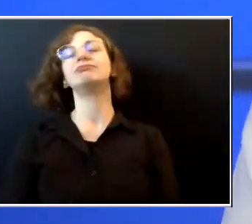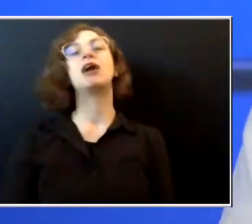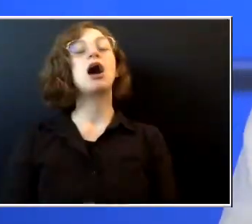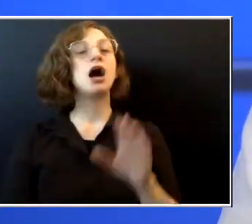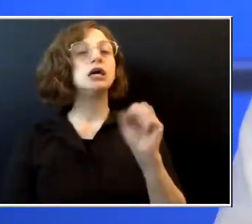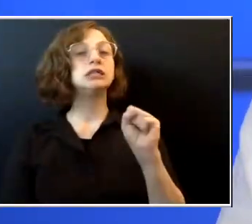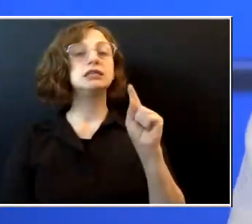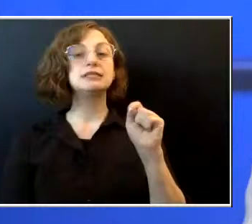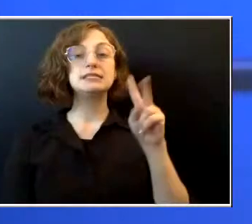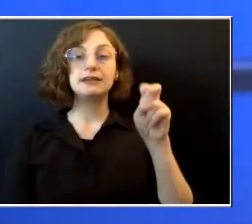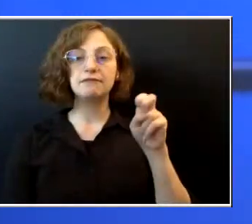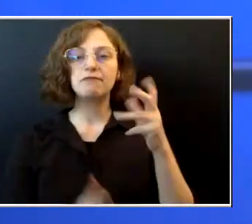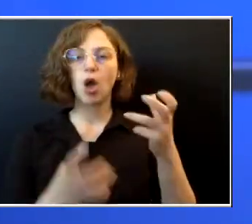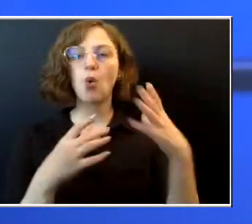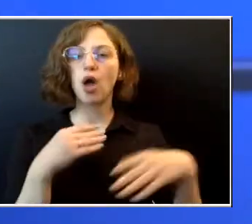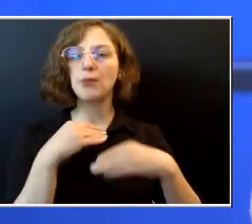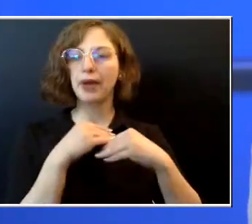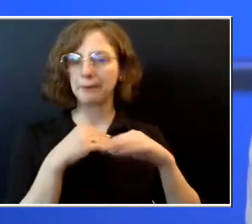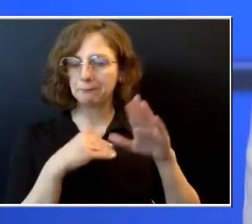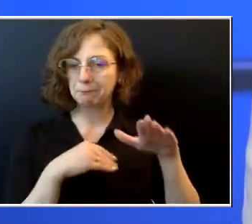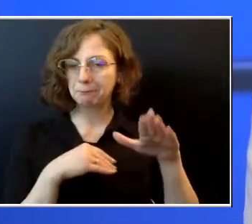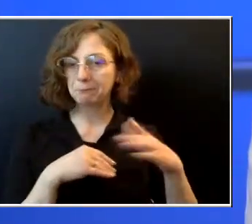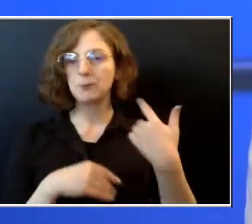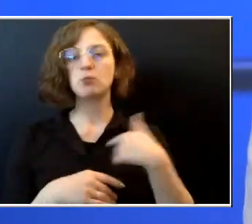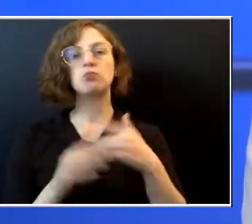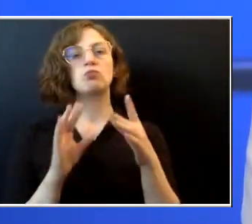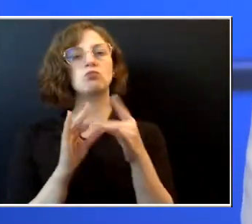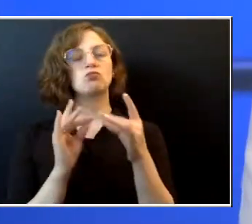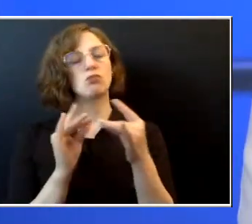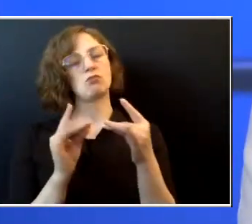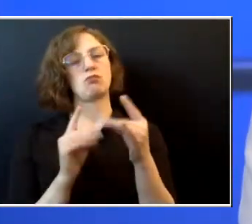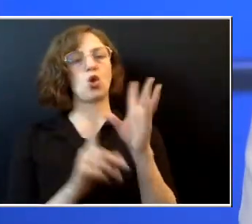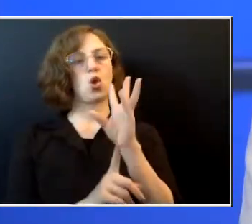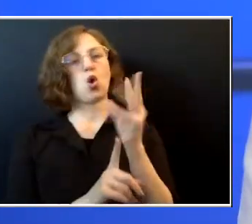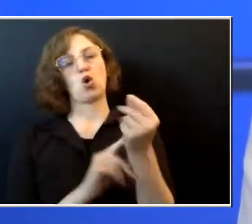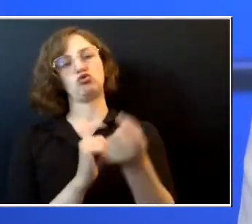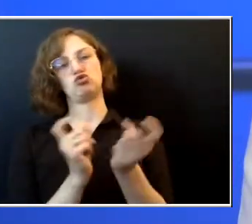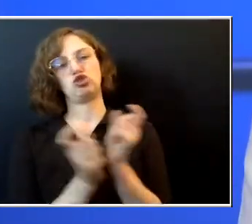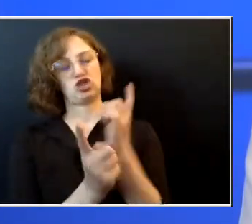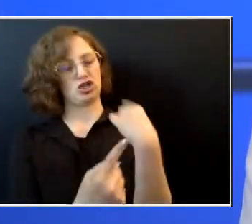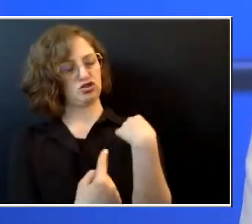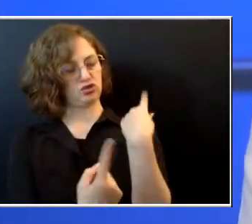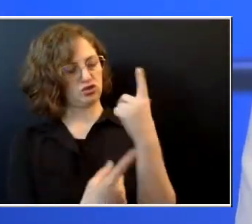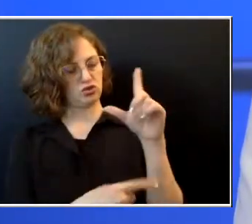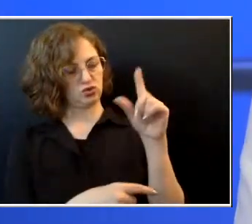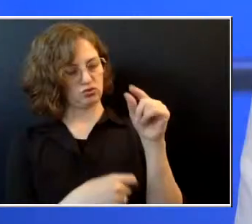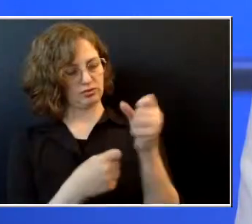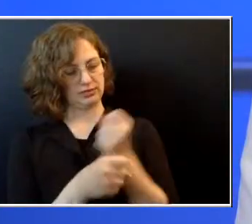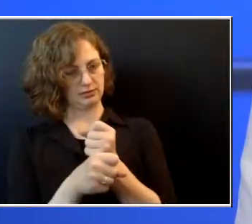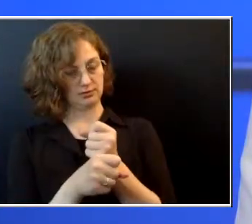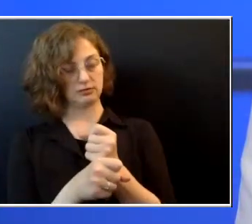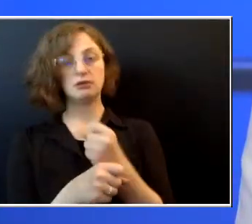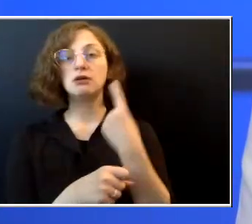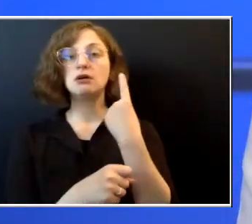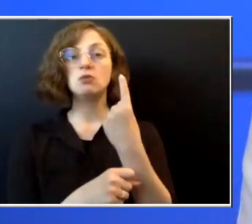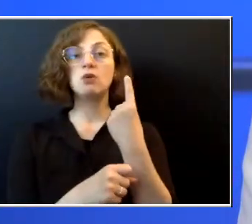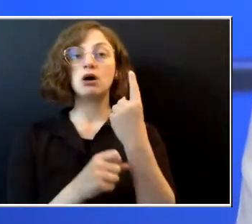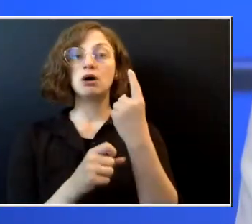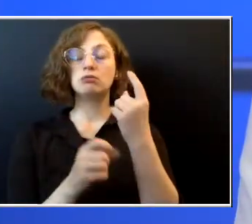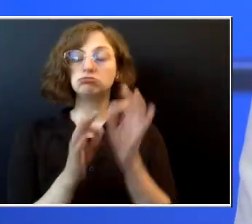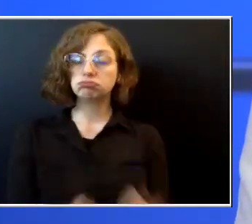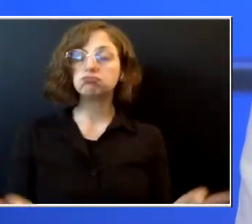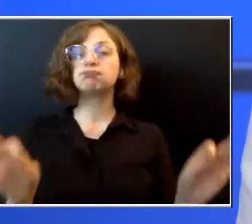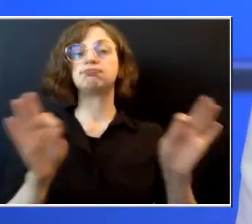been mentioned, but we've talked about the cultural changes over 20 years. But an important cultural change is